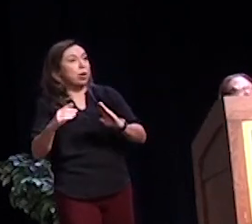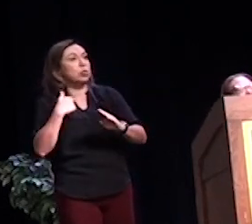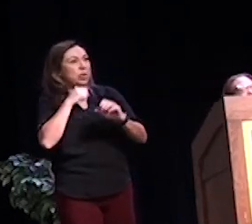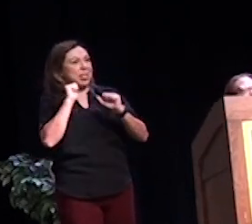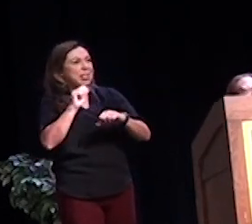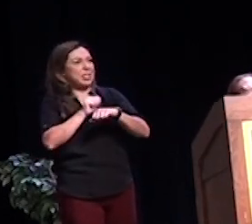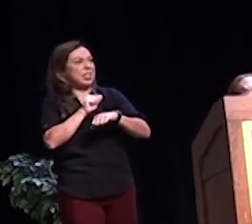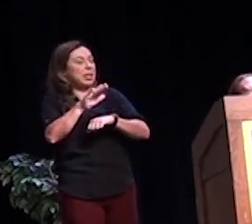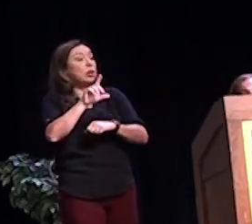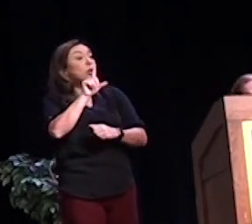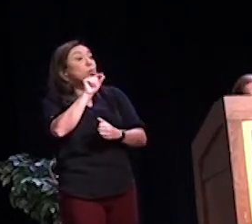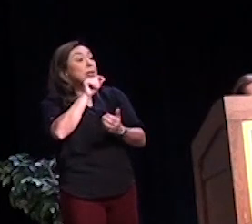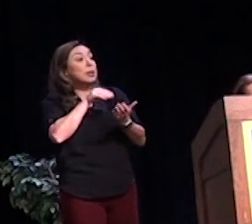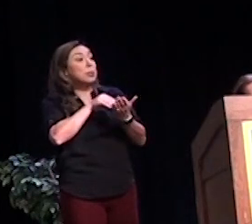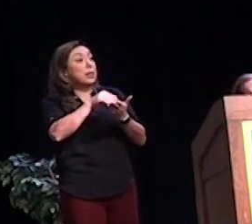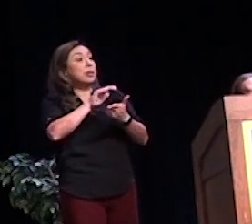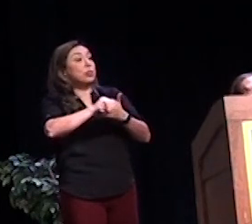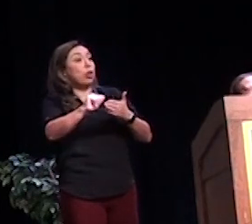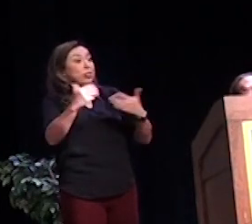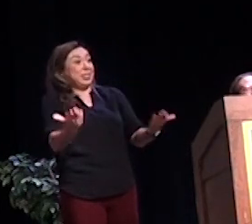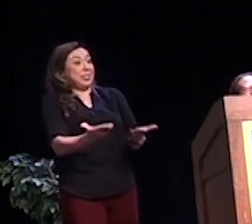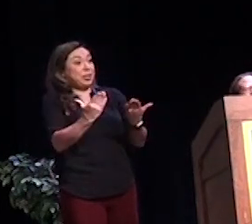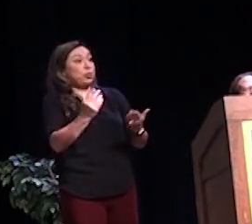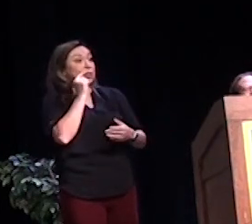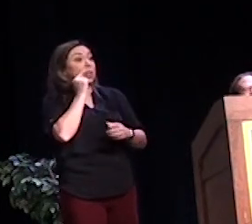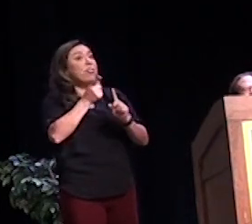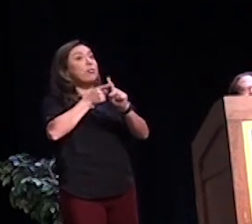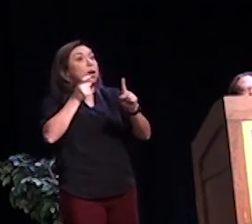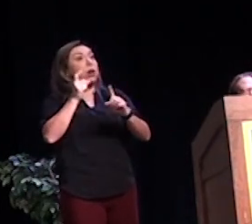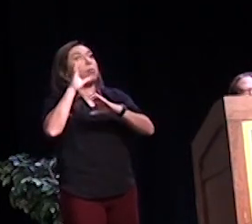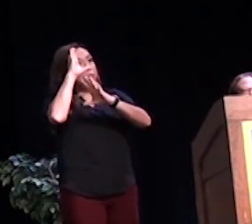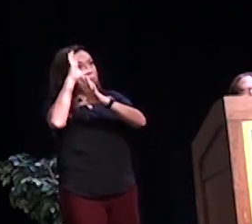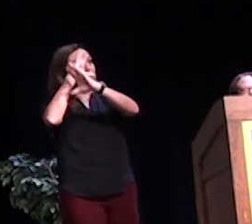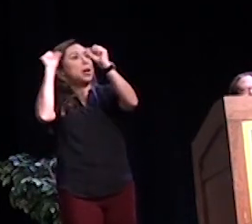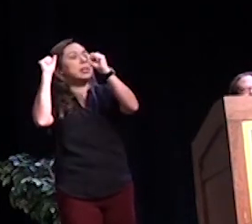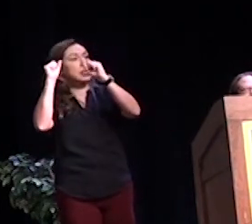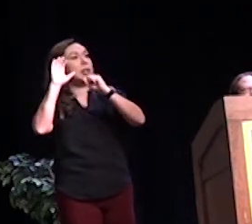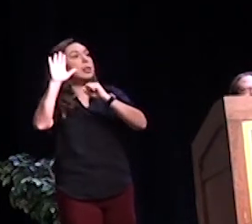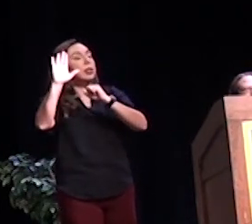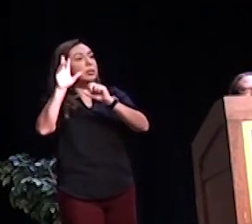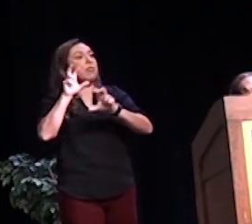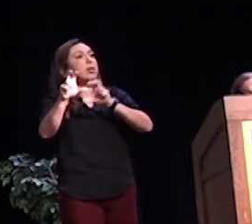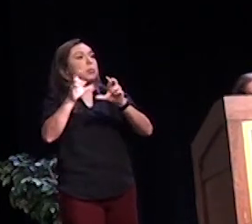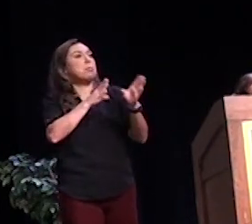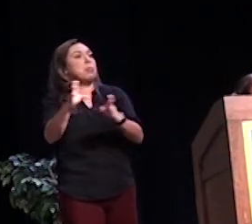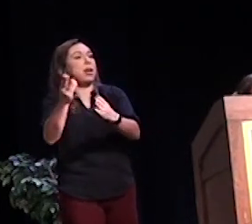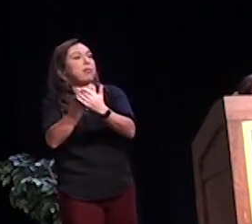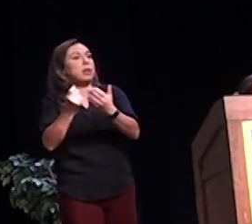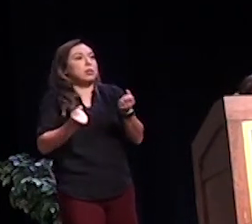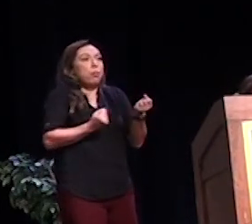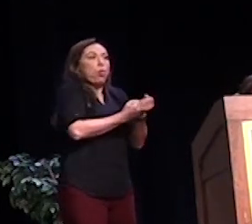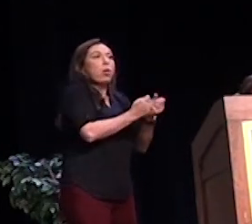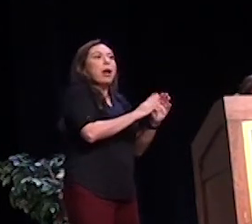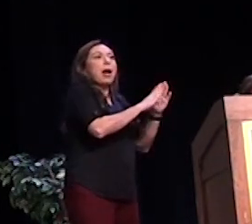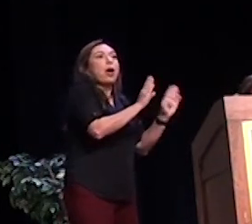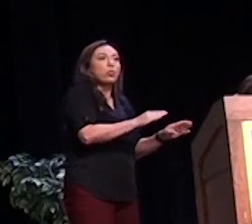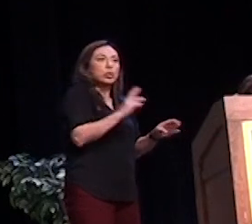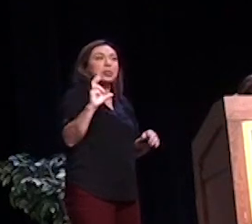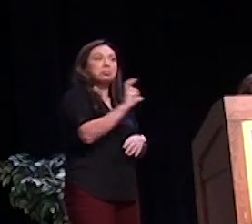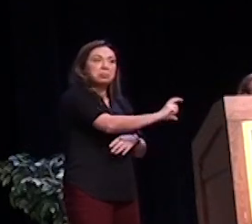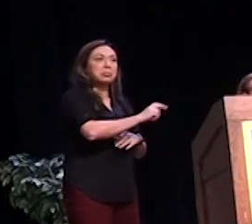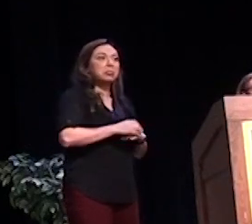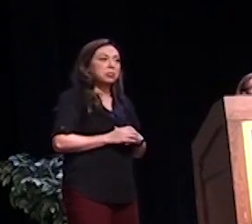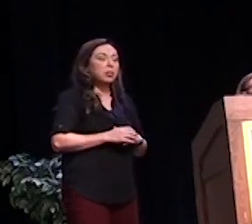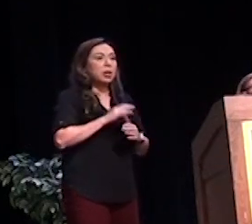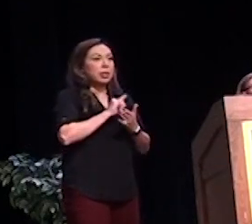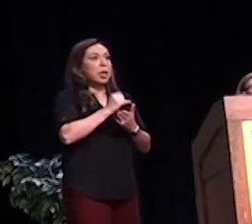about $20 million here to San Antonio from the President's Address funds to support your housing. It's